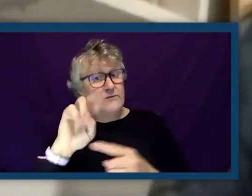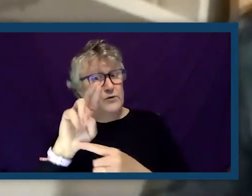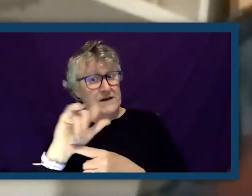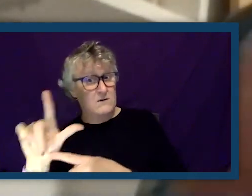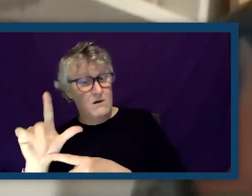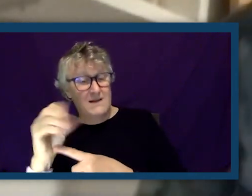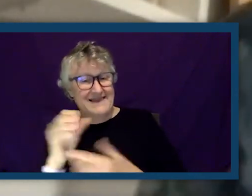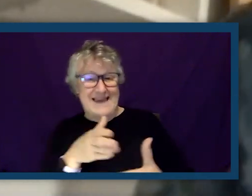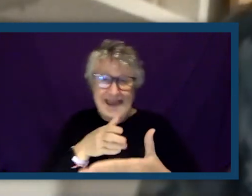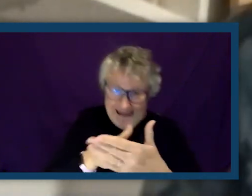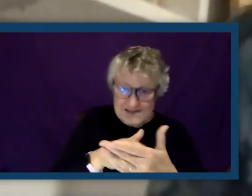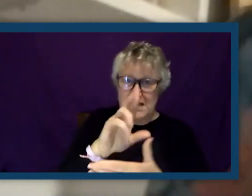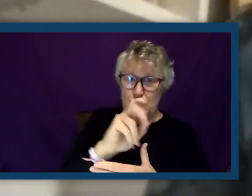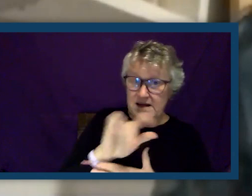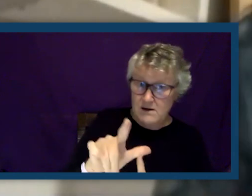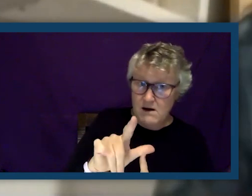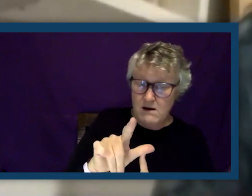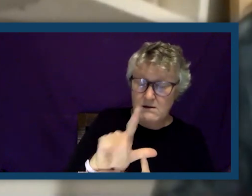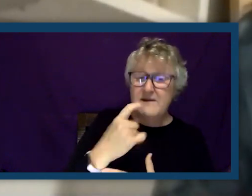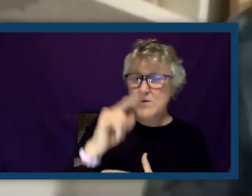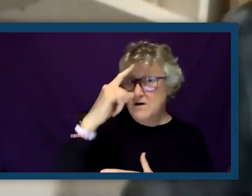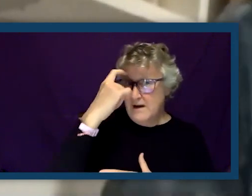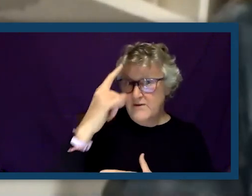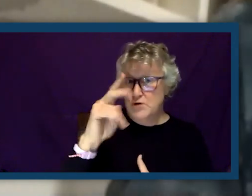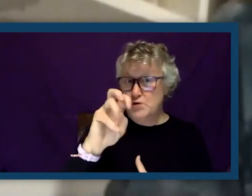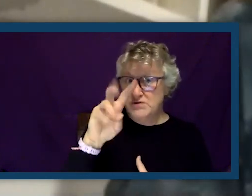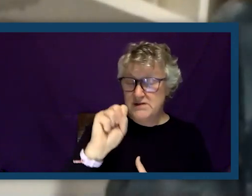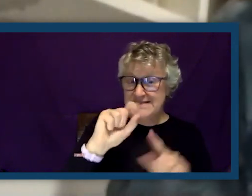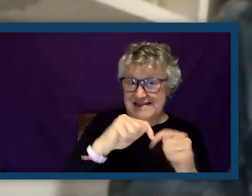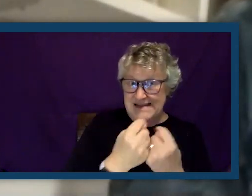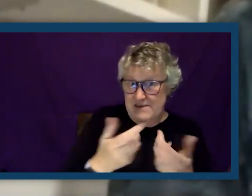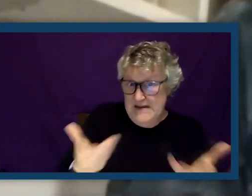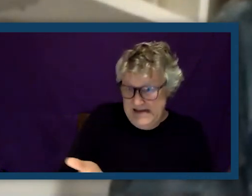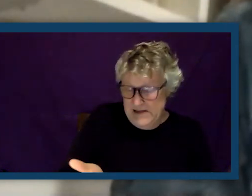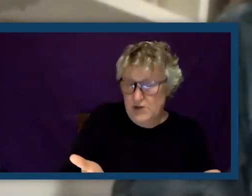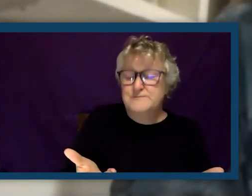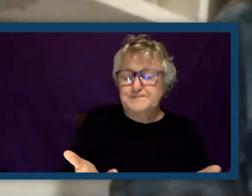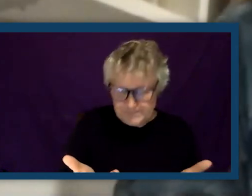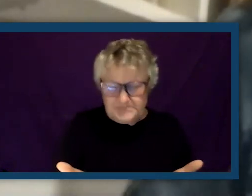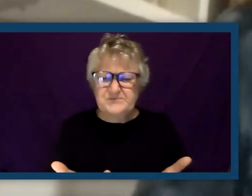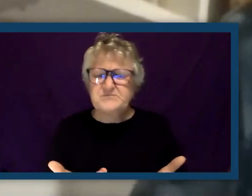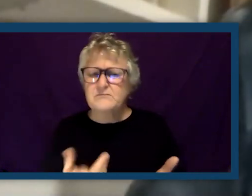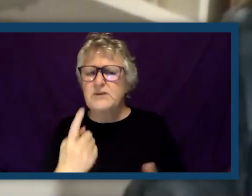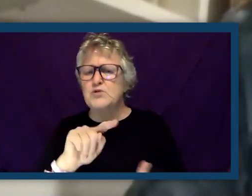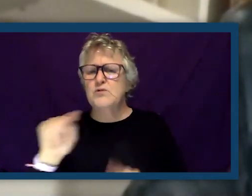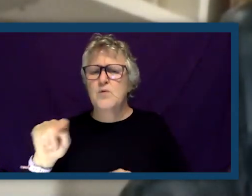side, so from Governor Newsom's team and here at CDP, India so kindly put that in the chat. You can go